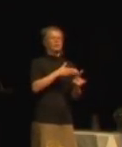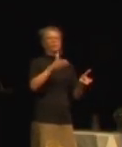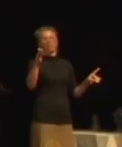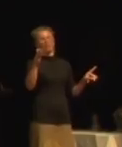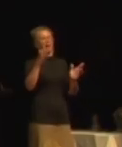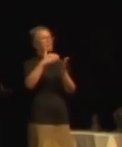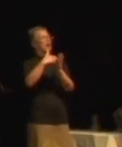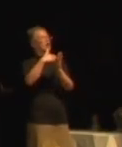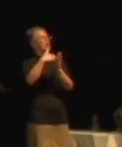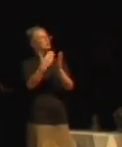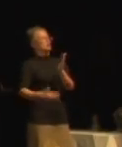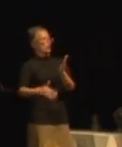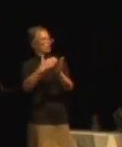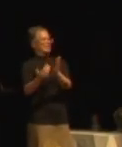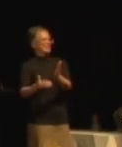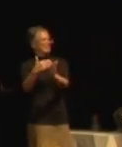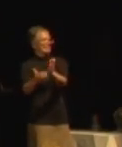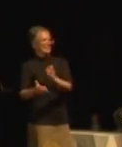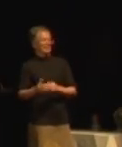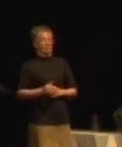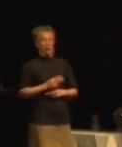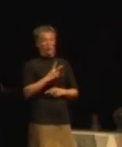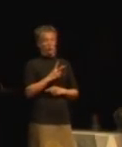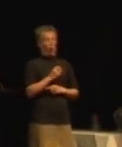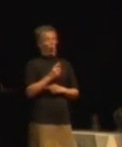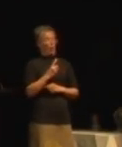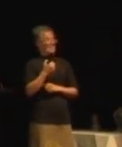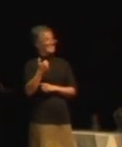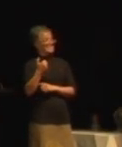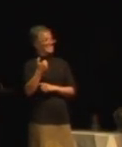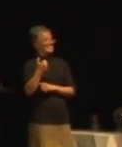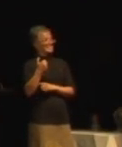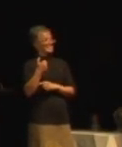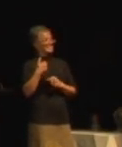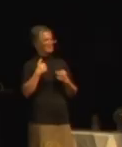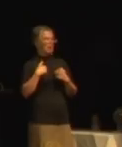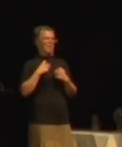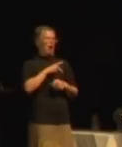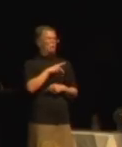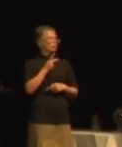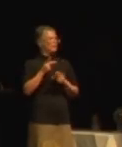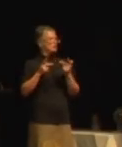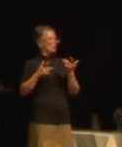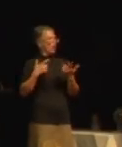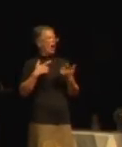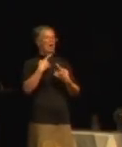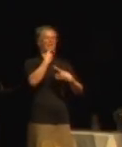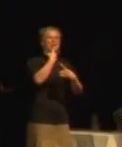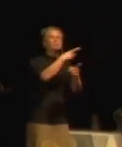story. In spring of 2016, I came out in my professional life as a former sex